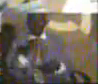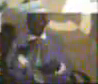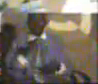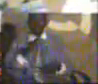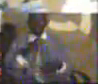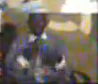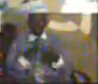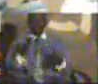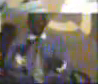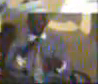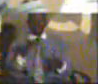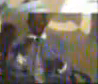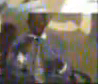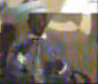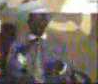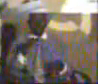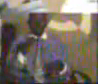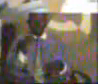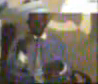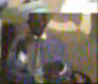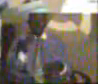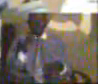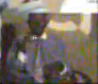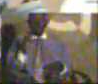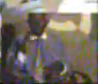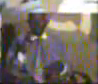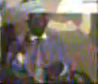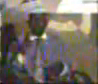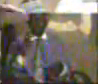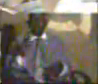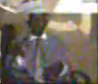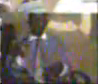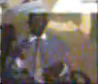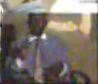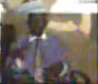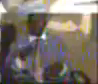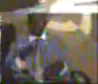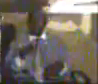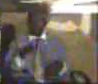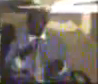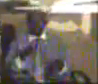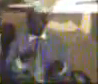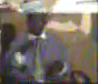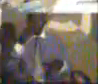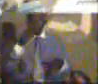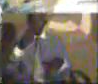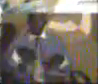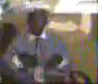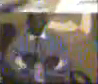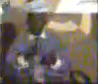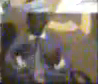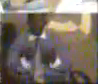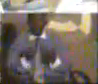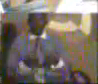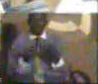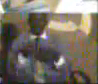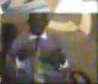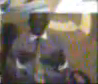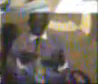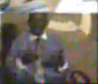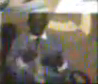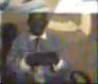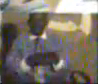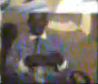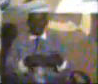Benin-Okene-Abuja highway along the highway. That is where the erosion cut across the road that packs sand to come and block